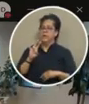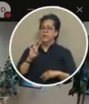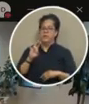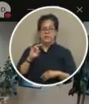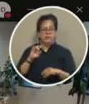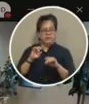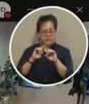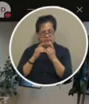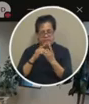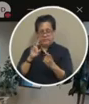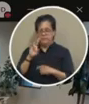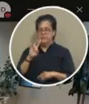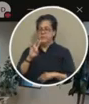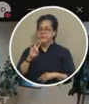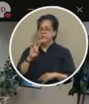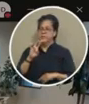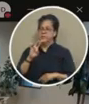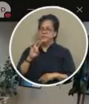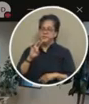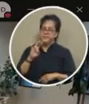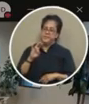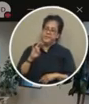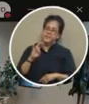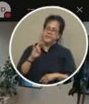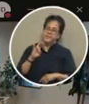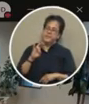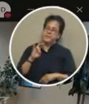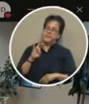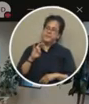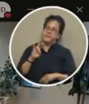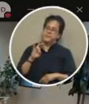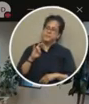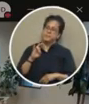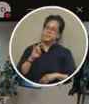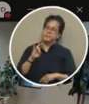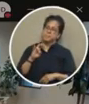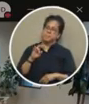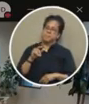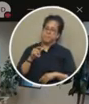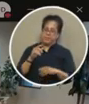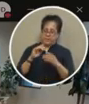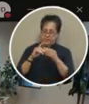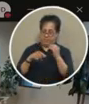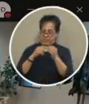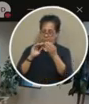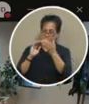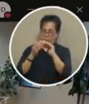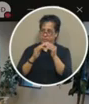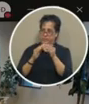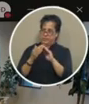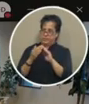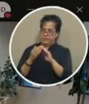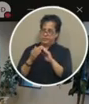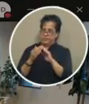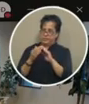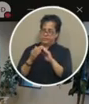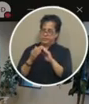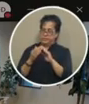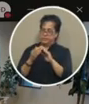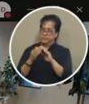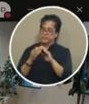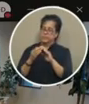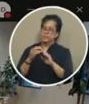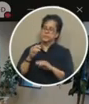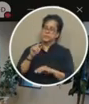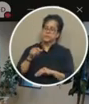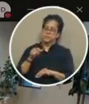Yes, sir, I did. And to the point where the team ended, is regarding the residential property owners